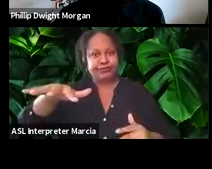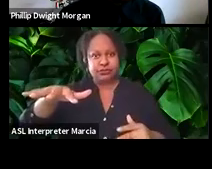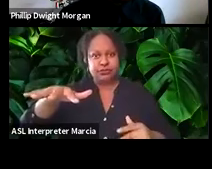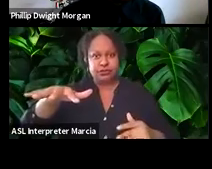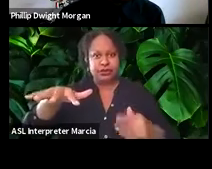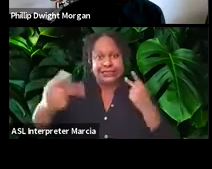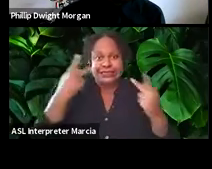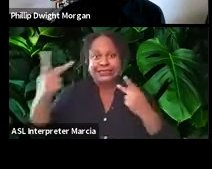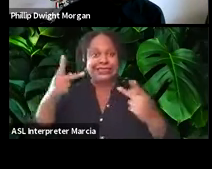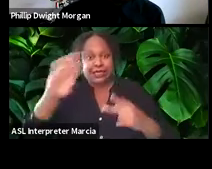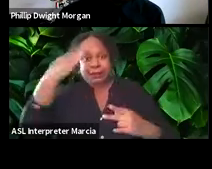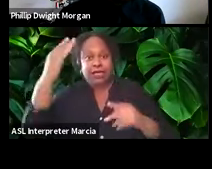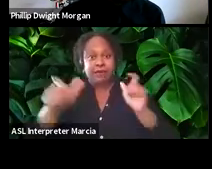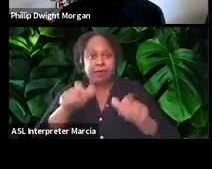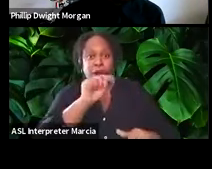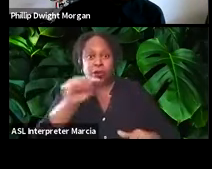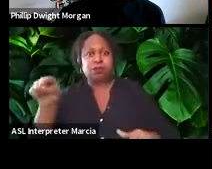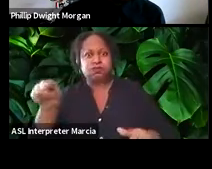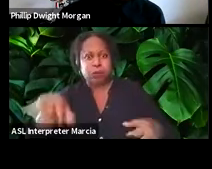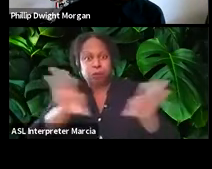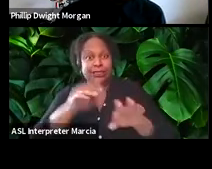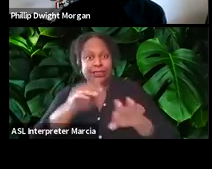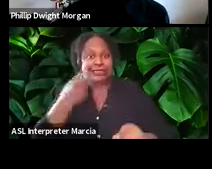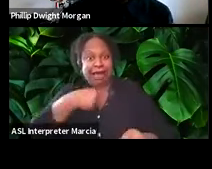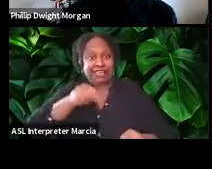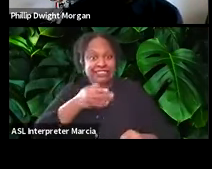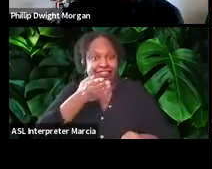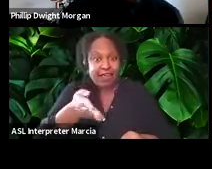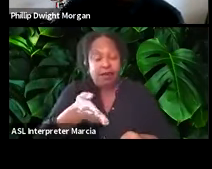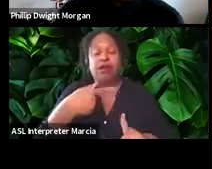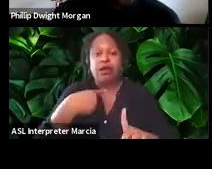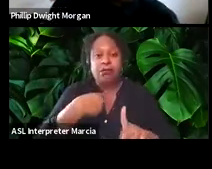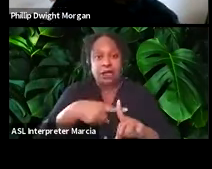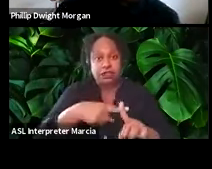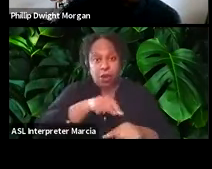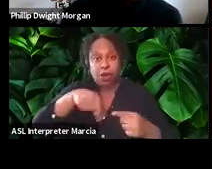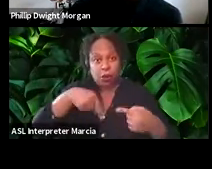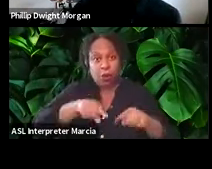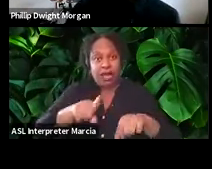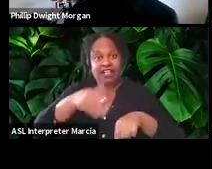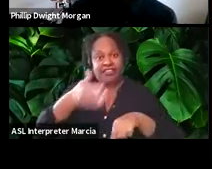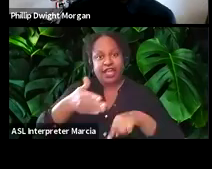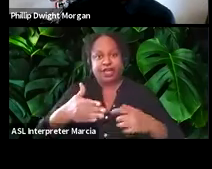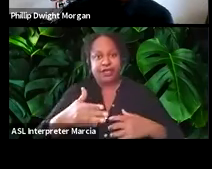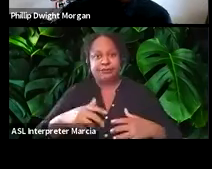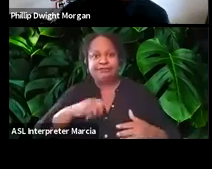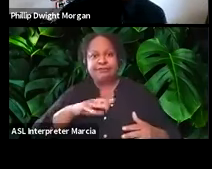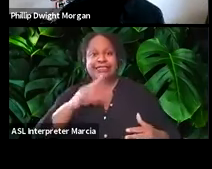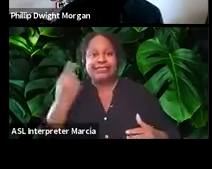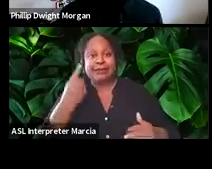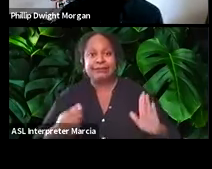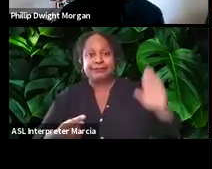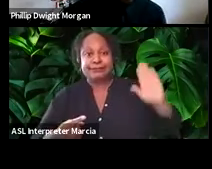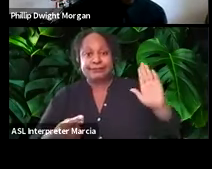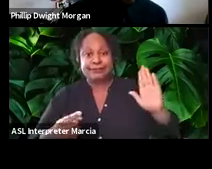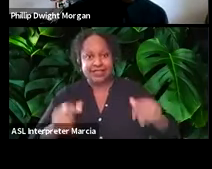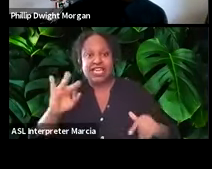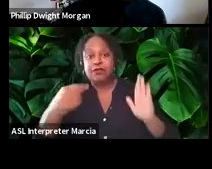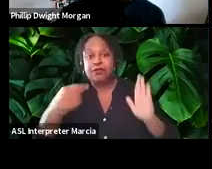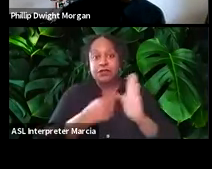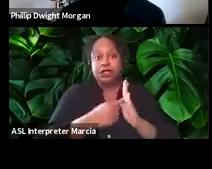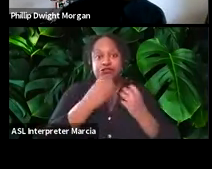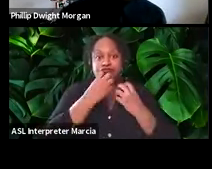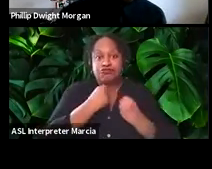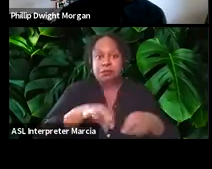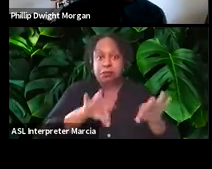critically important to not only see us there, but to be vocal while we're there. I always say that if representation matters, if